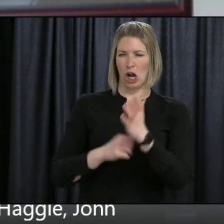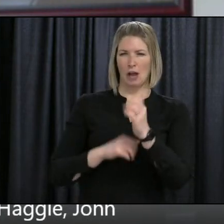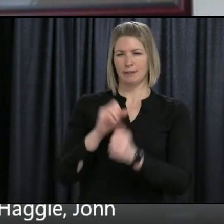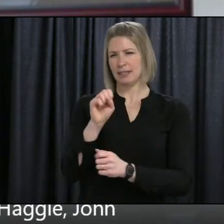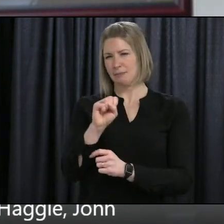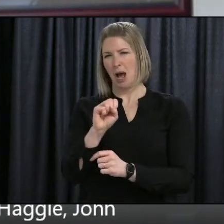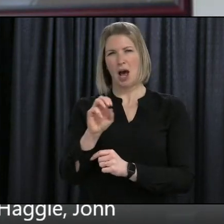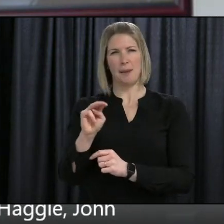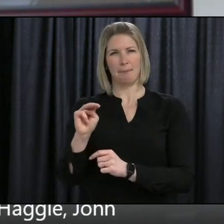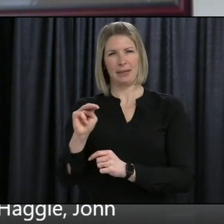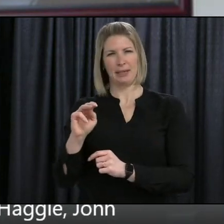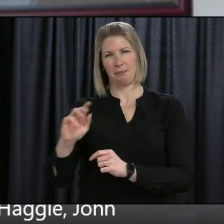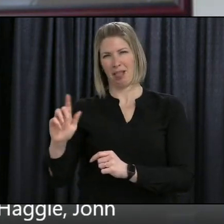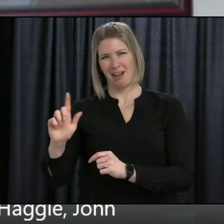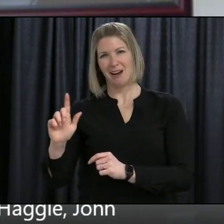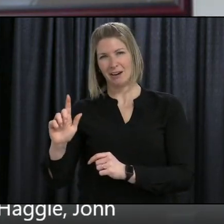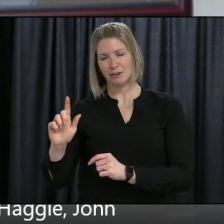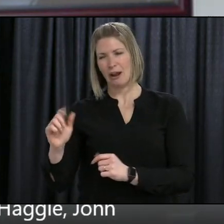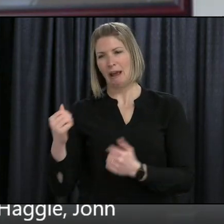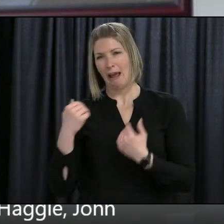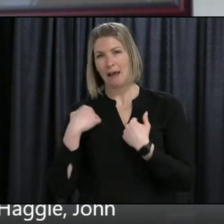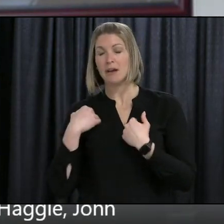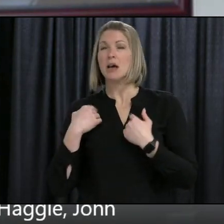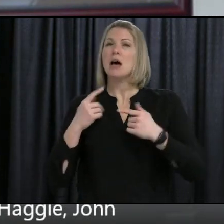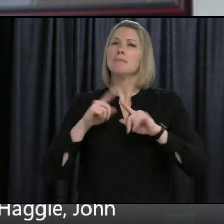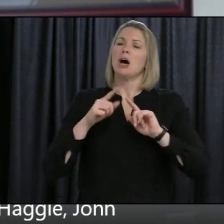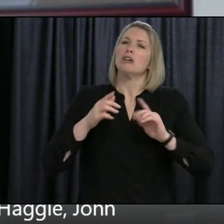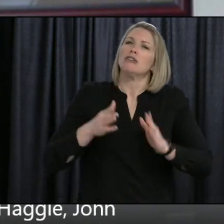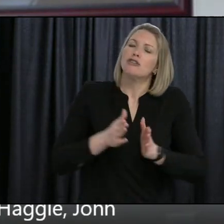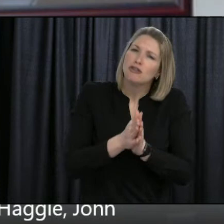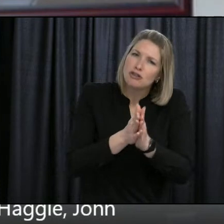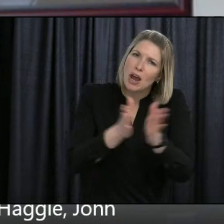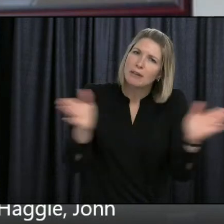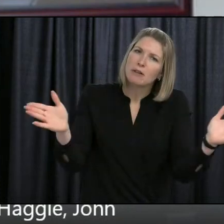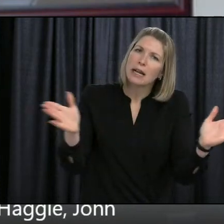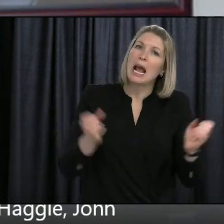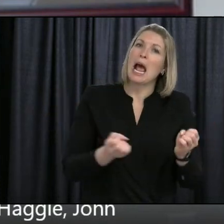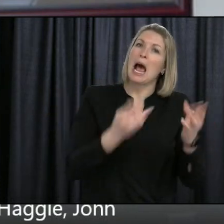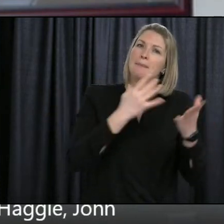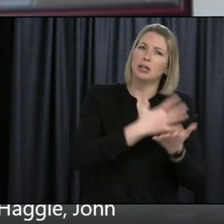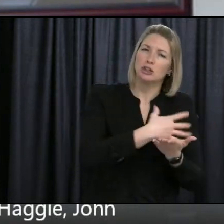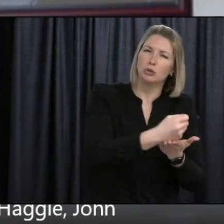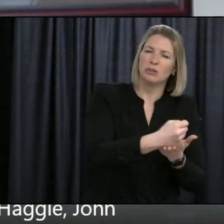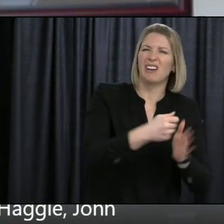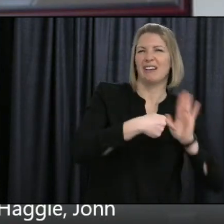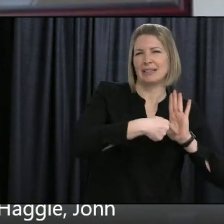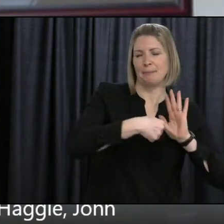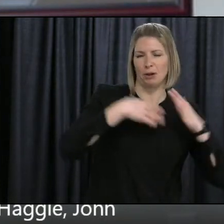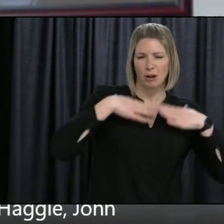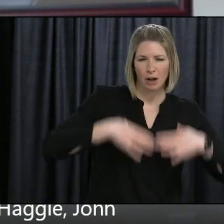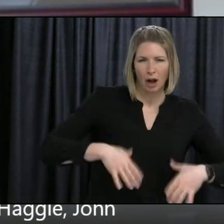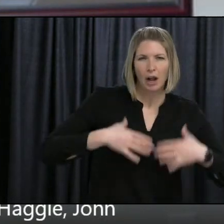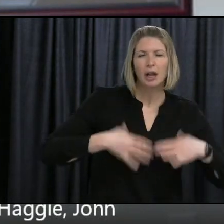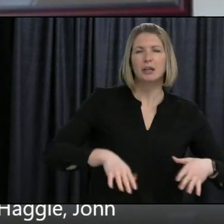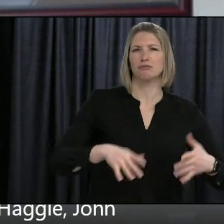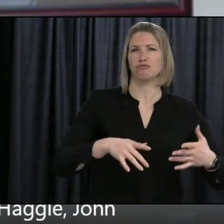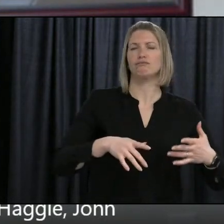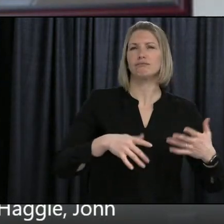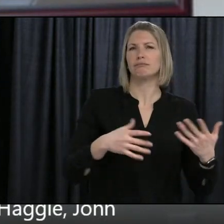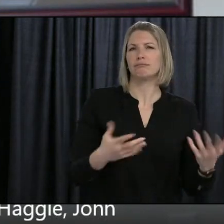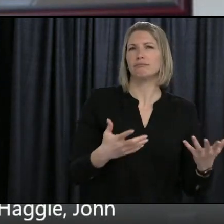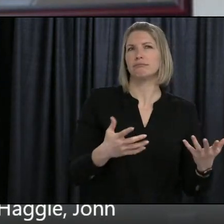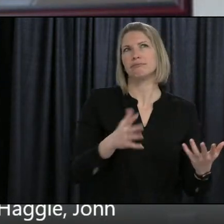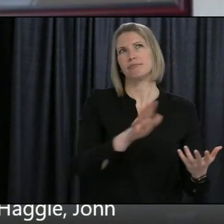range in terms of burn rate currently for the commonly used items such as gowns and those kind of things